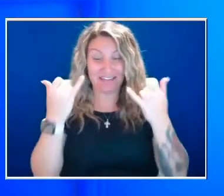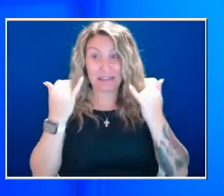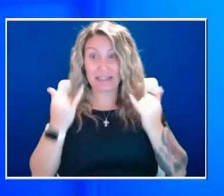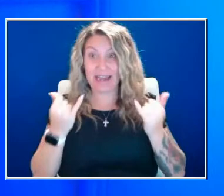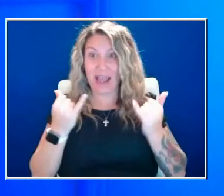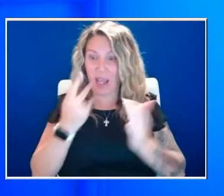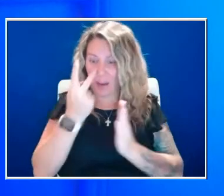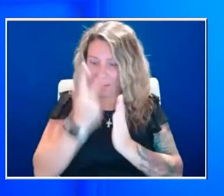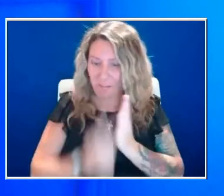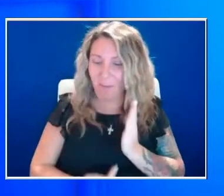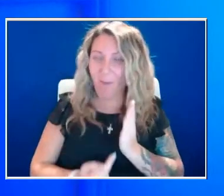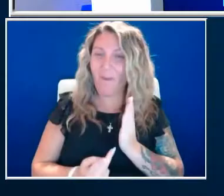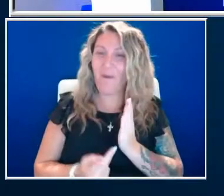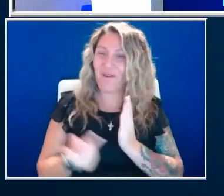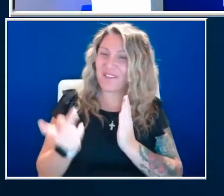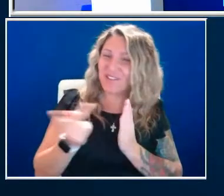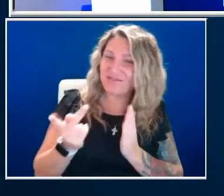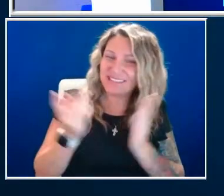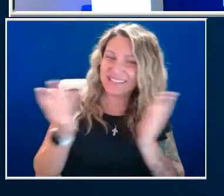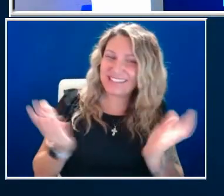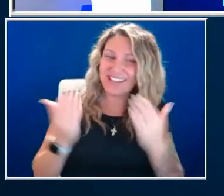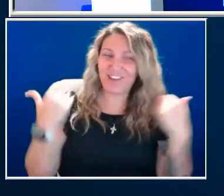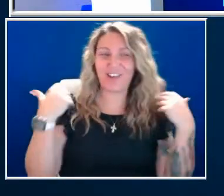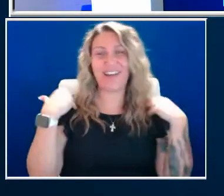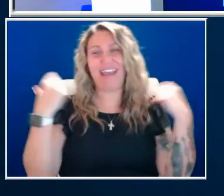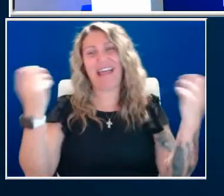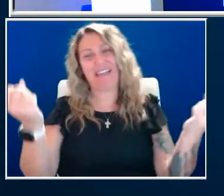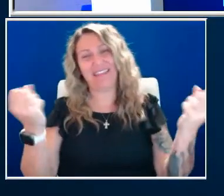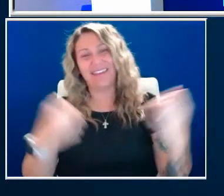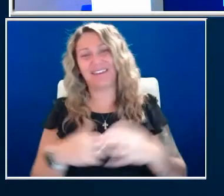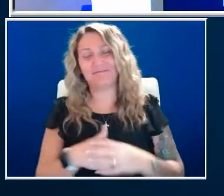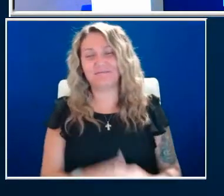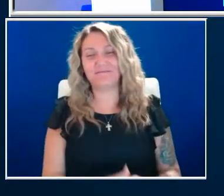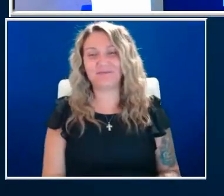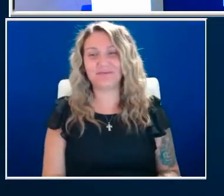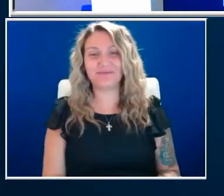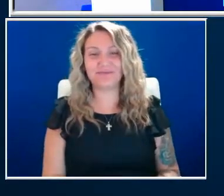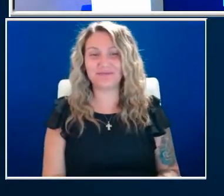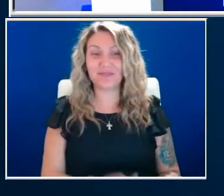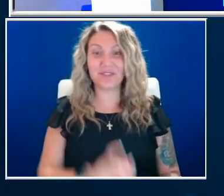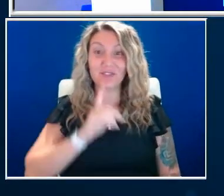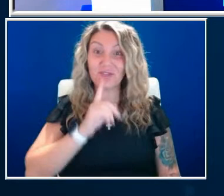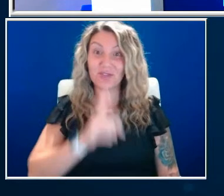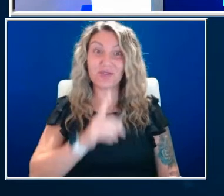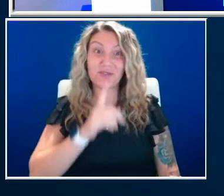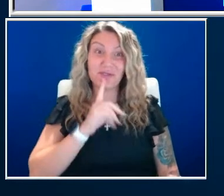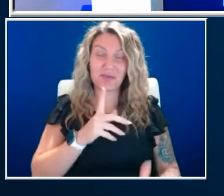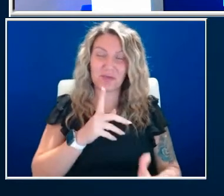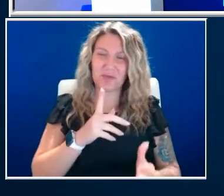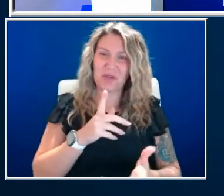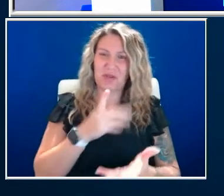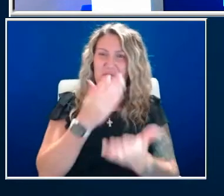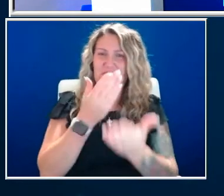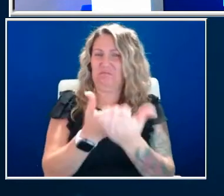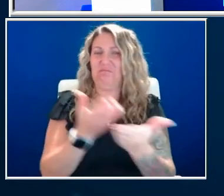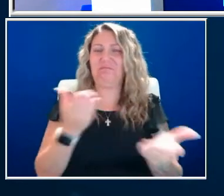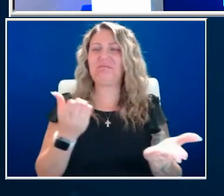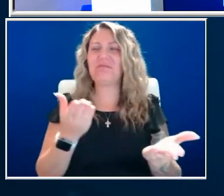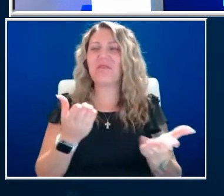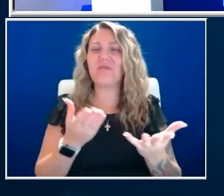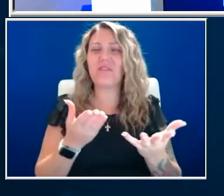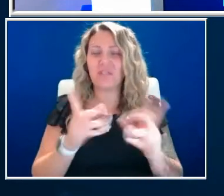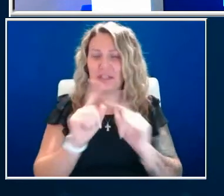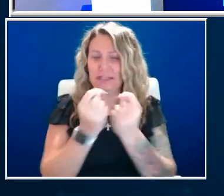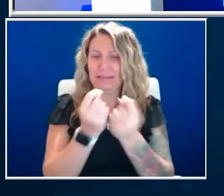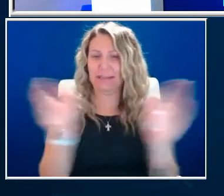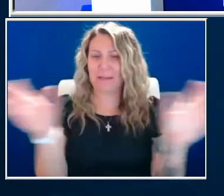Micah here and healthy. And it's a real testament to the team that came together in that first hour